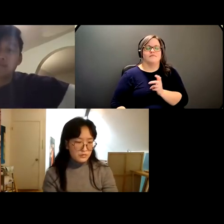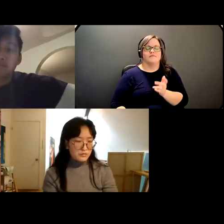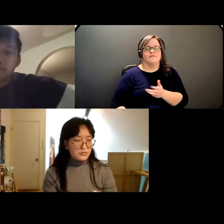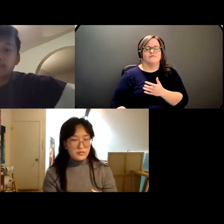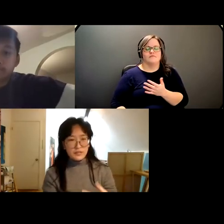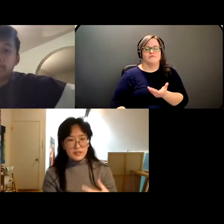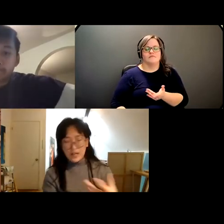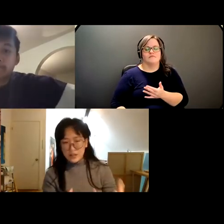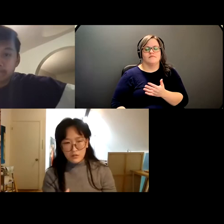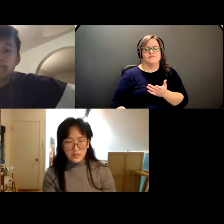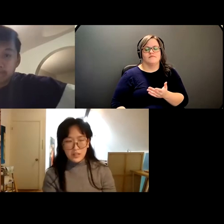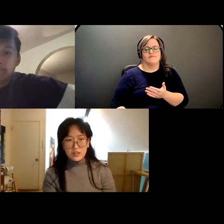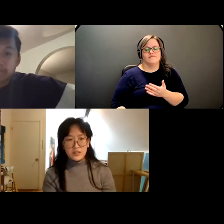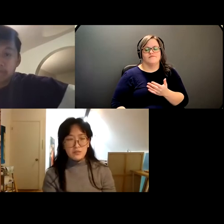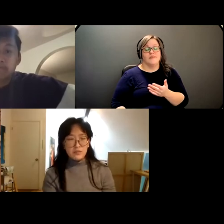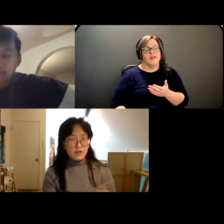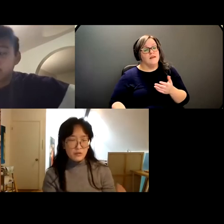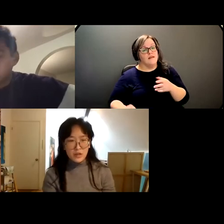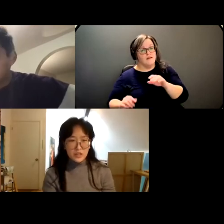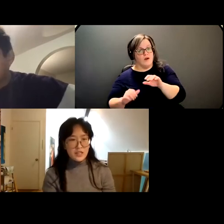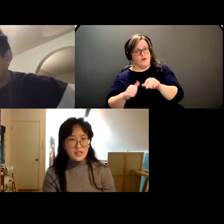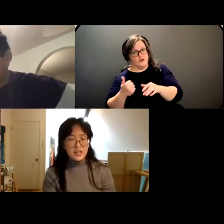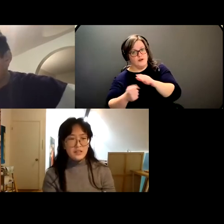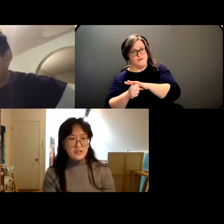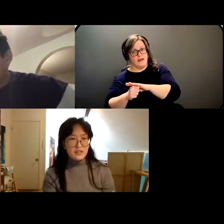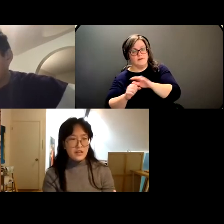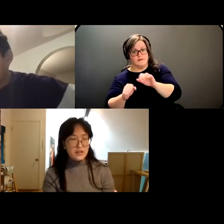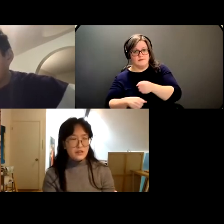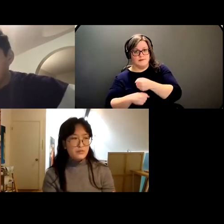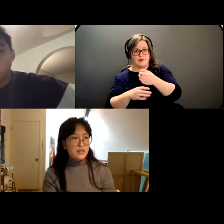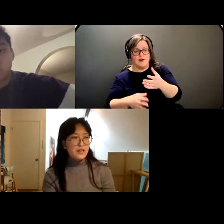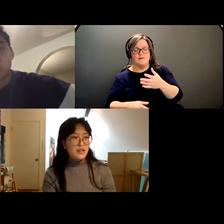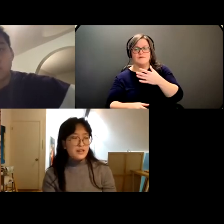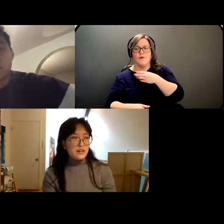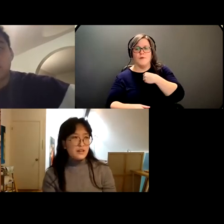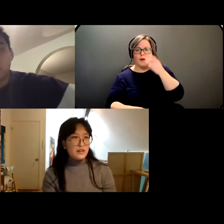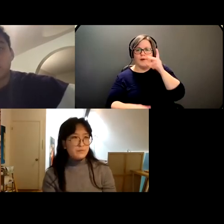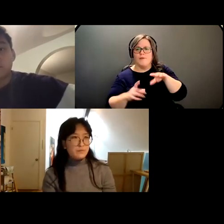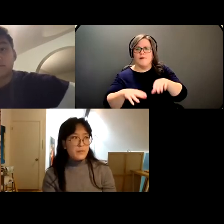of, yeah, gentrification, art washing, and this kind of